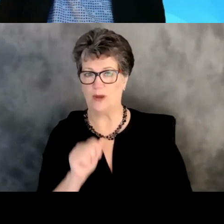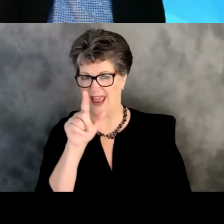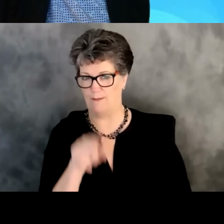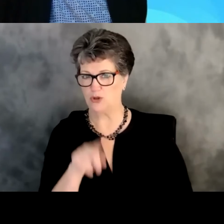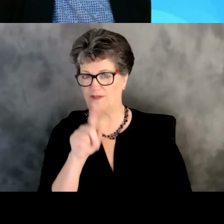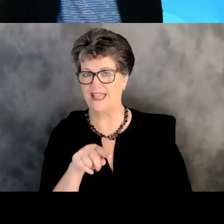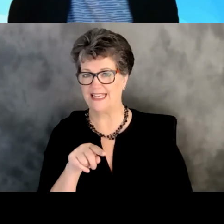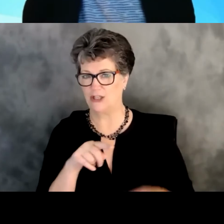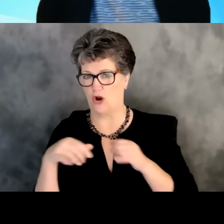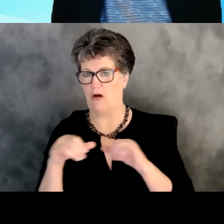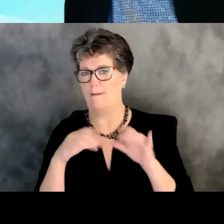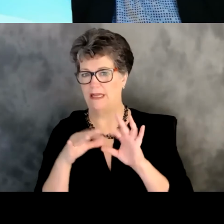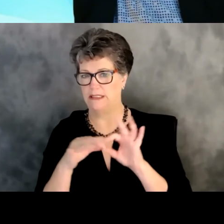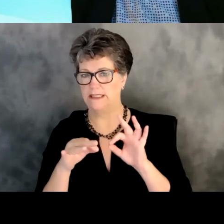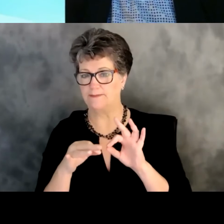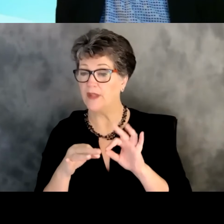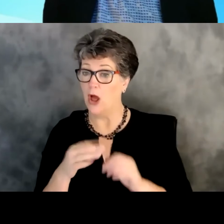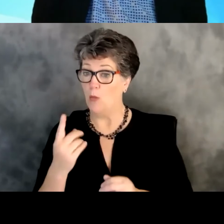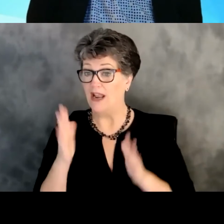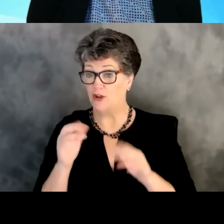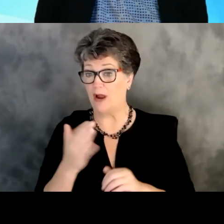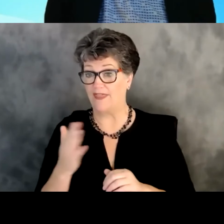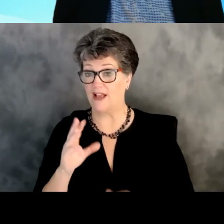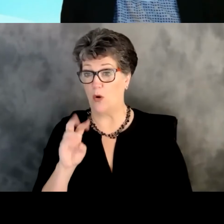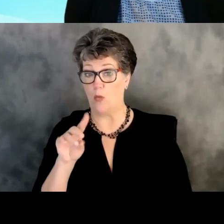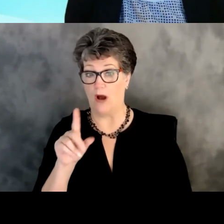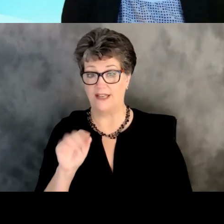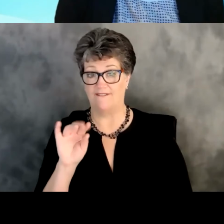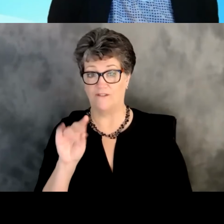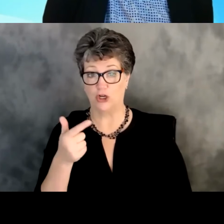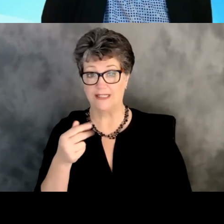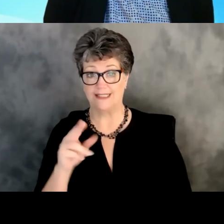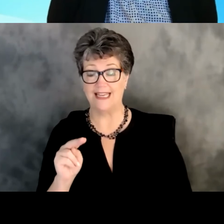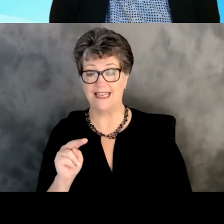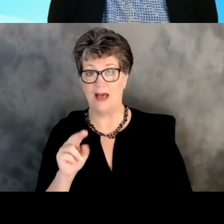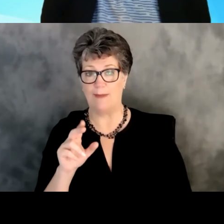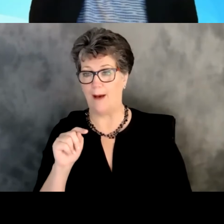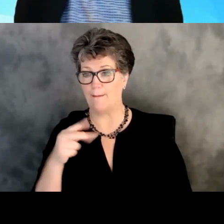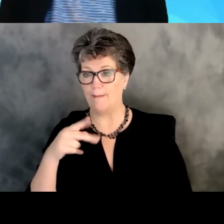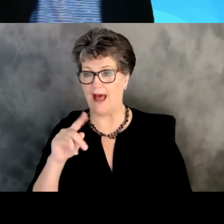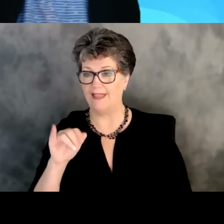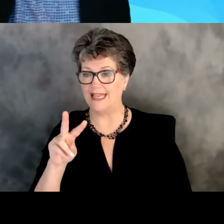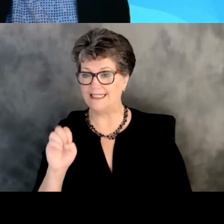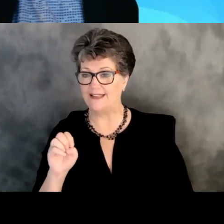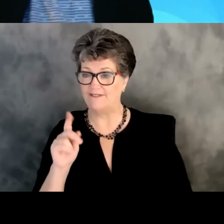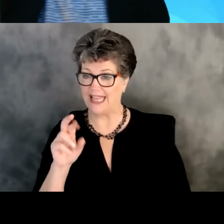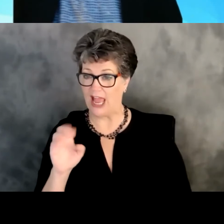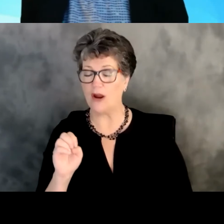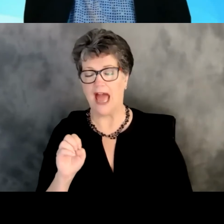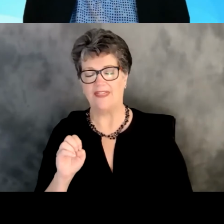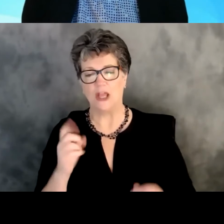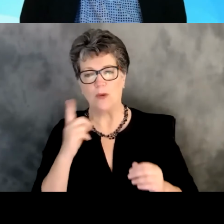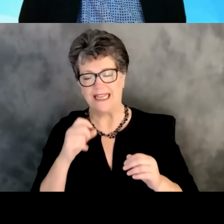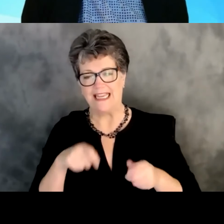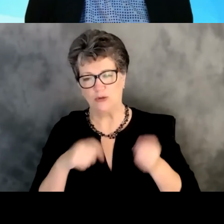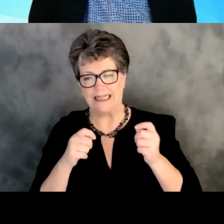are comments. Well, Wanda Ferguson's raising some points about palliative care and supportive services. And I think we do need to go deeper on